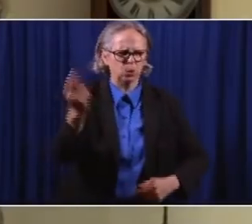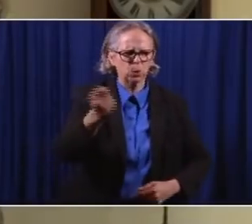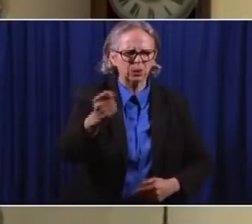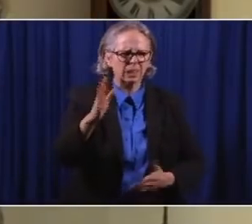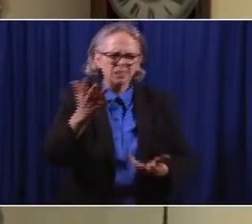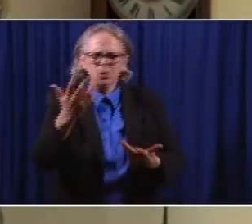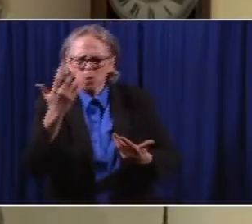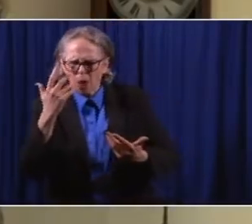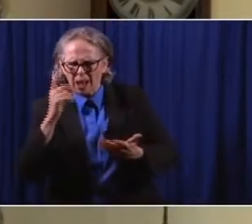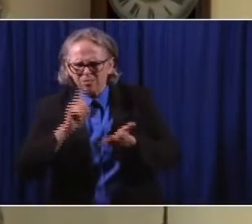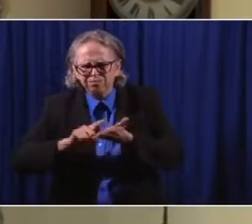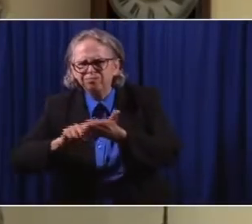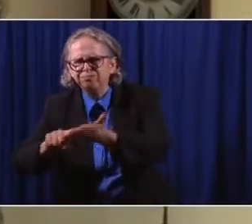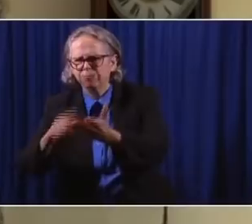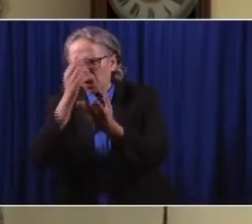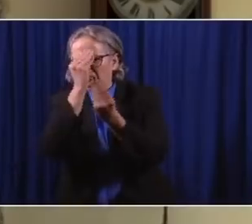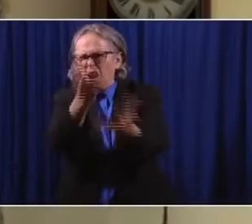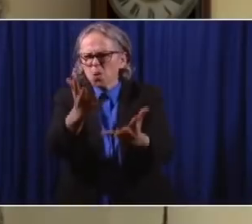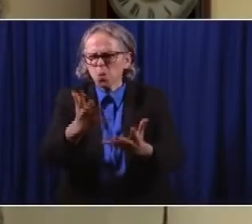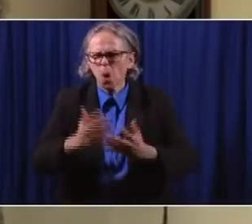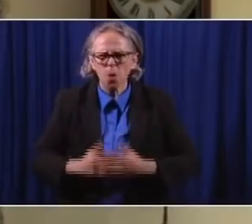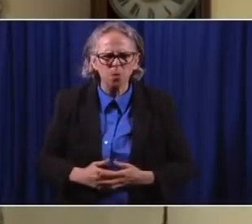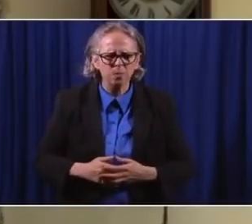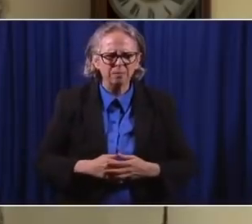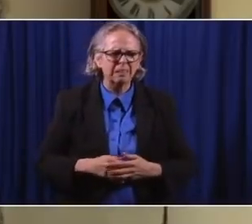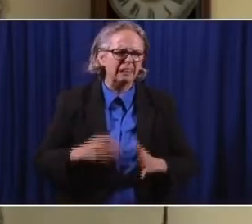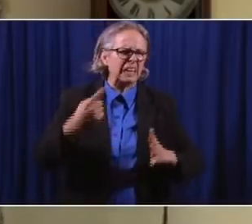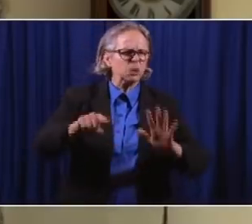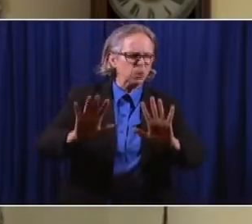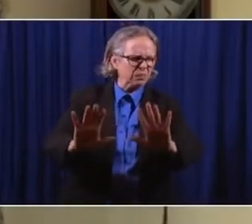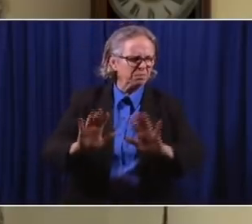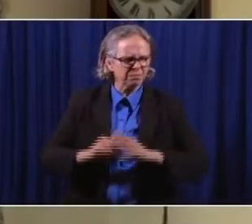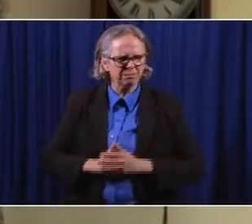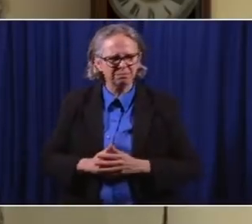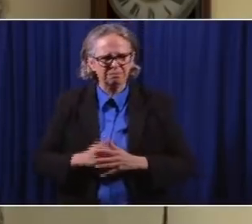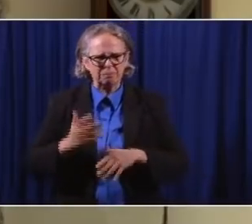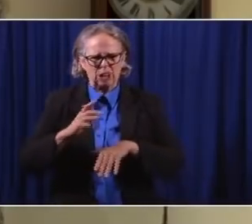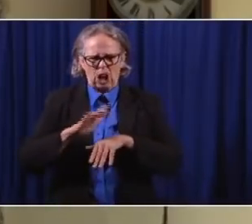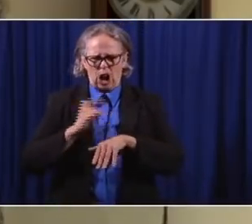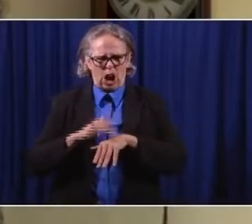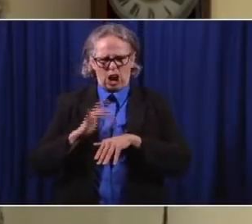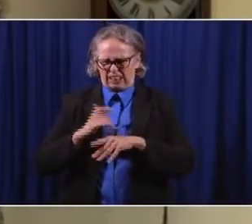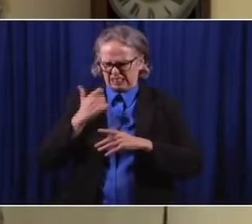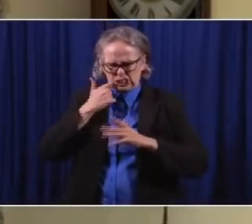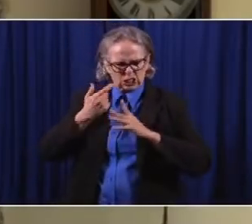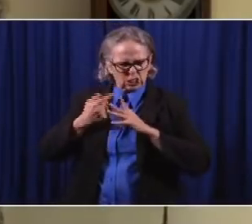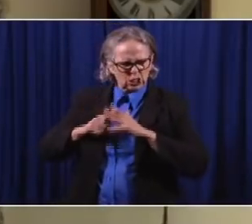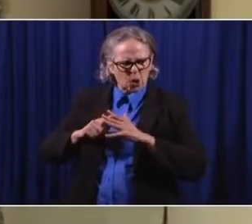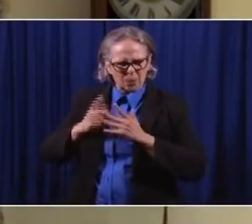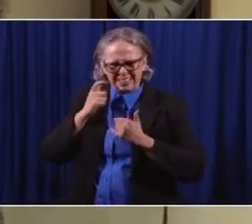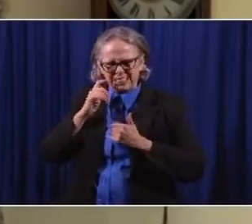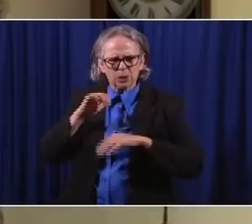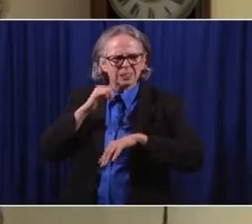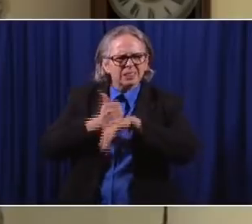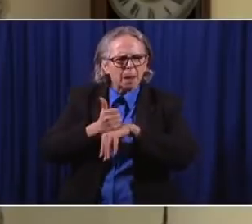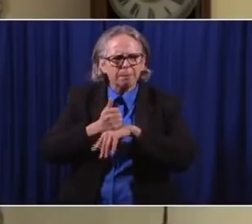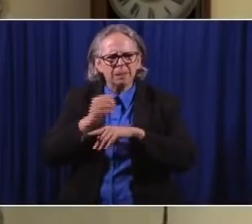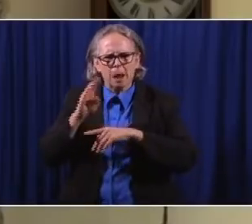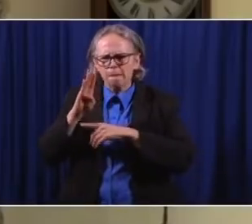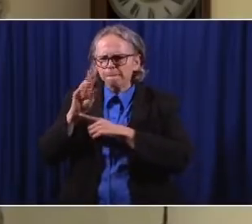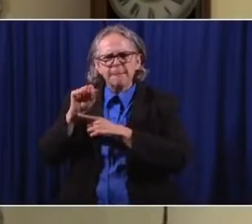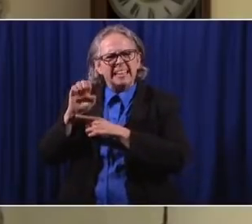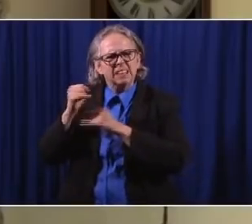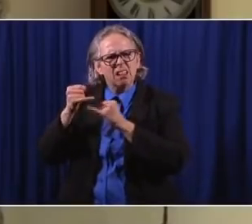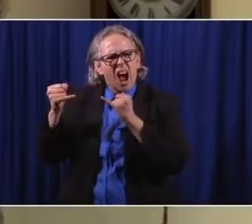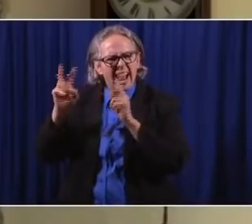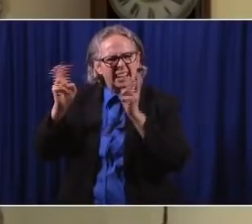seeing all over the state. Again, it's early on. They had to establish some baselines, but I'll be able to give you more of that on